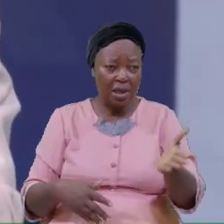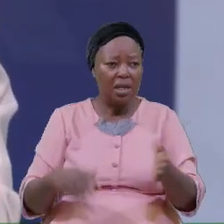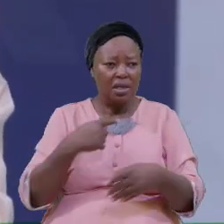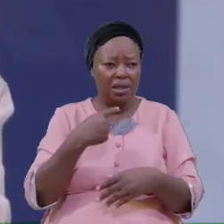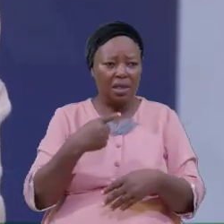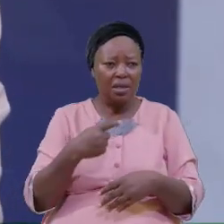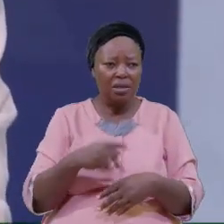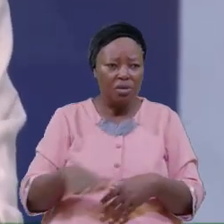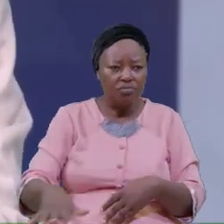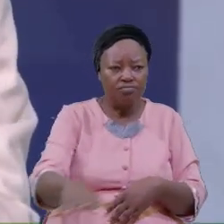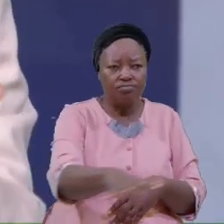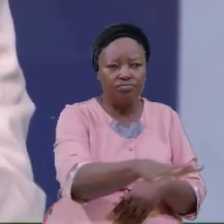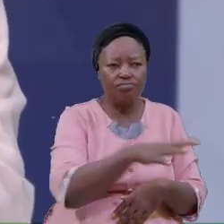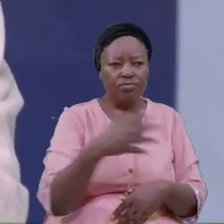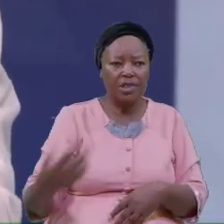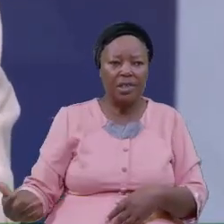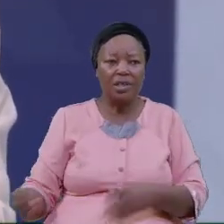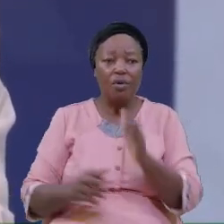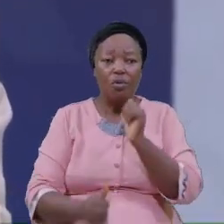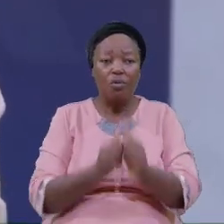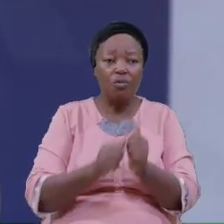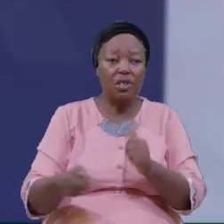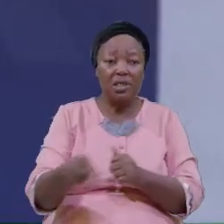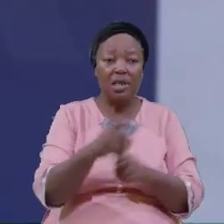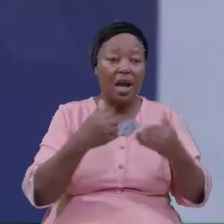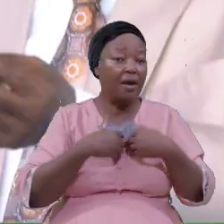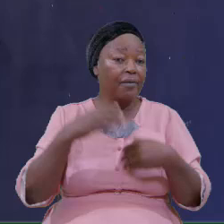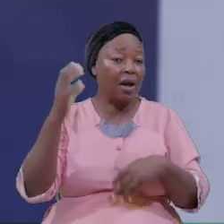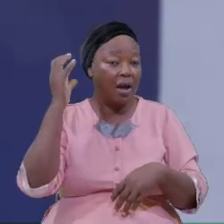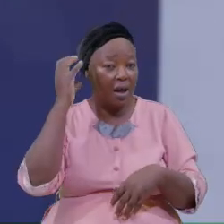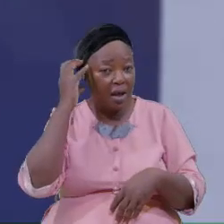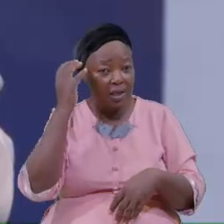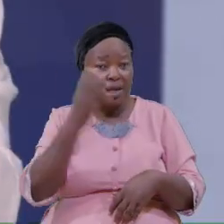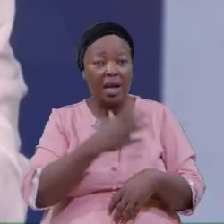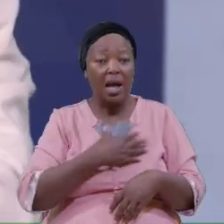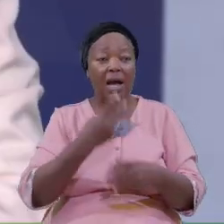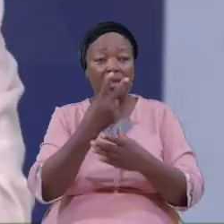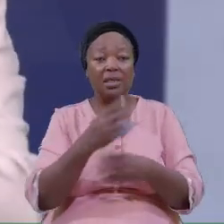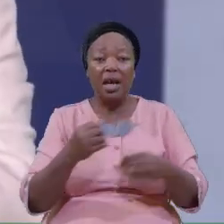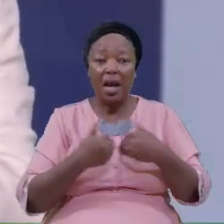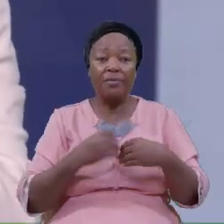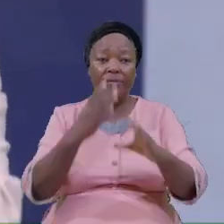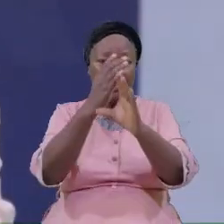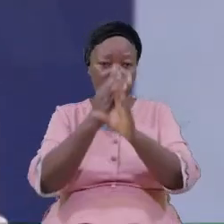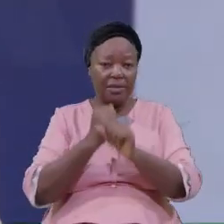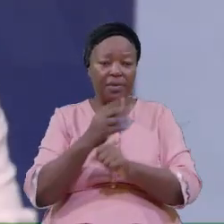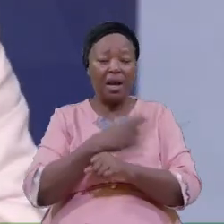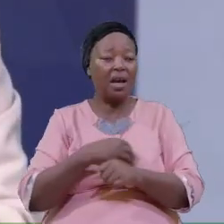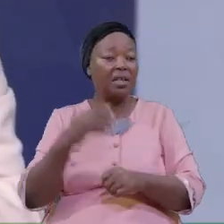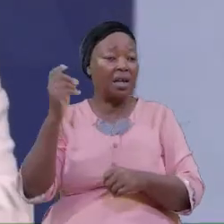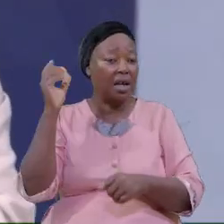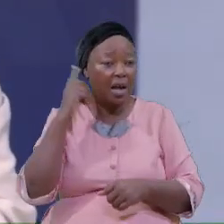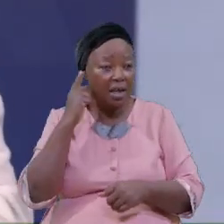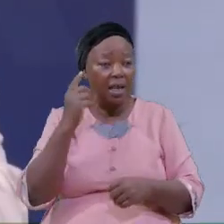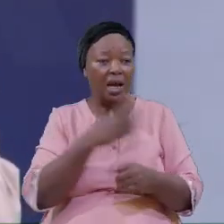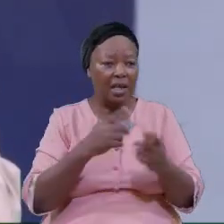things which ye have heard and received and heard and seen.